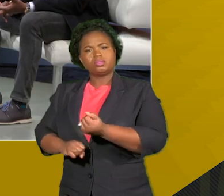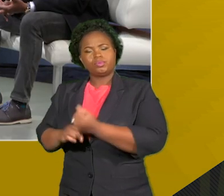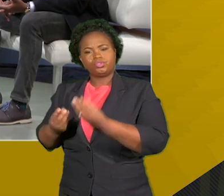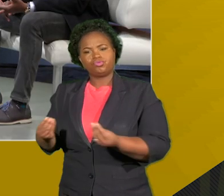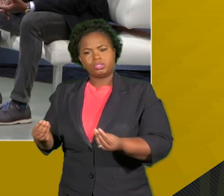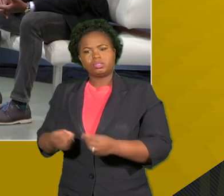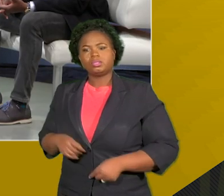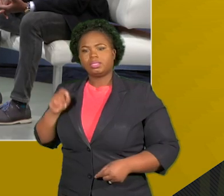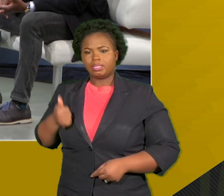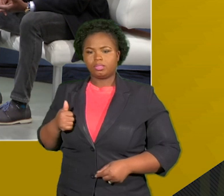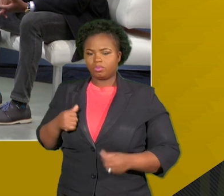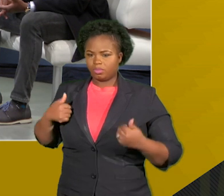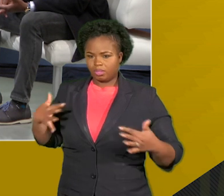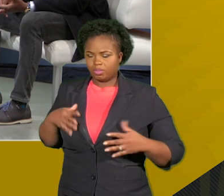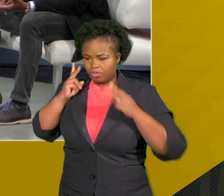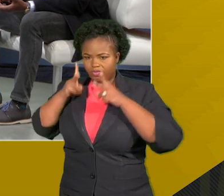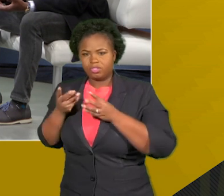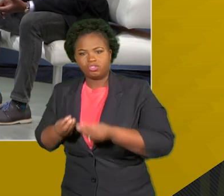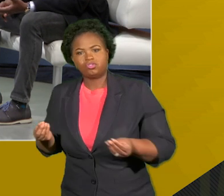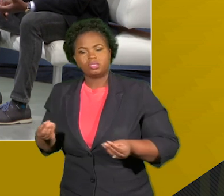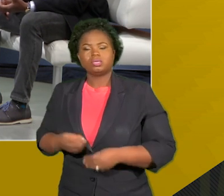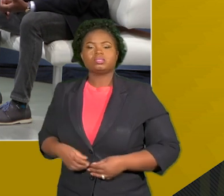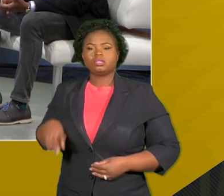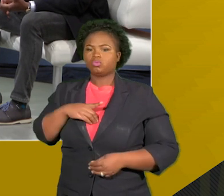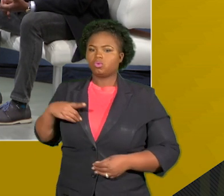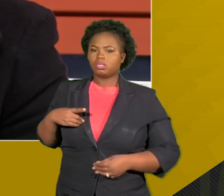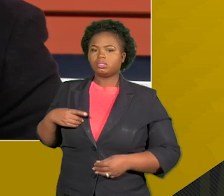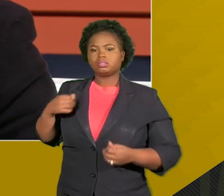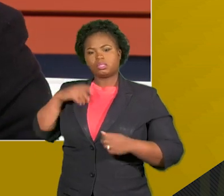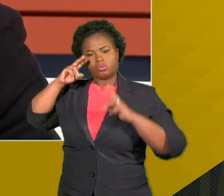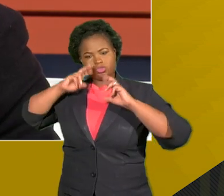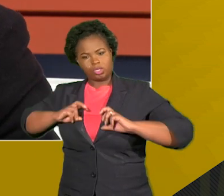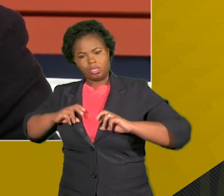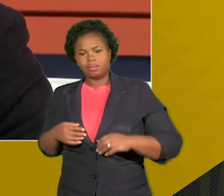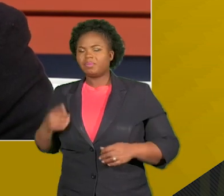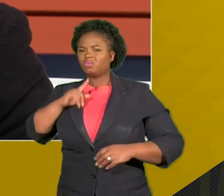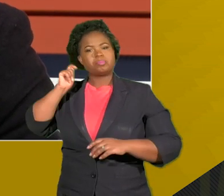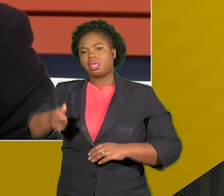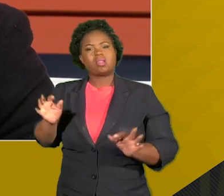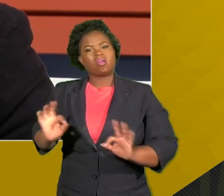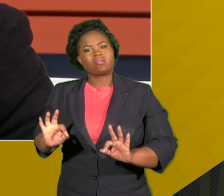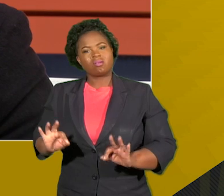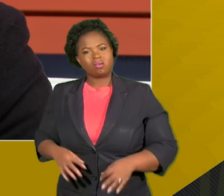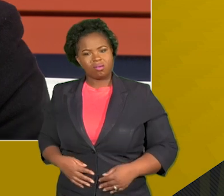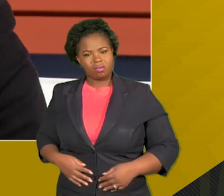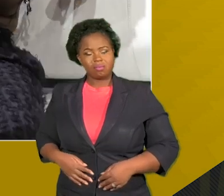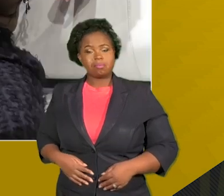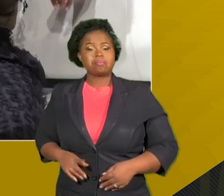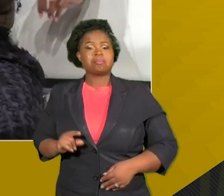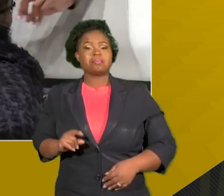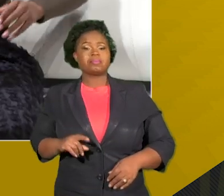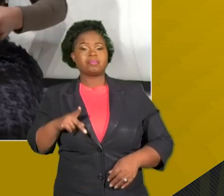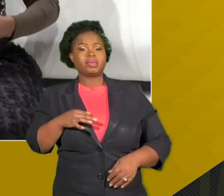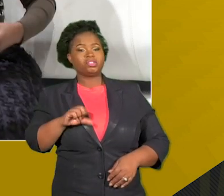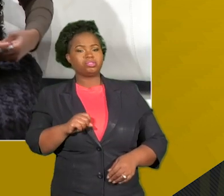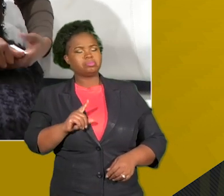saying, okay, dentists must then start going visiting these kids. Yeah. Doctors must start checking them without any fee attached to it. Pesh, you know what? One